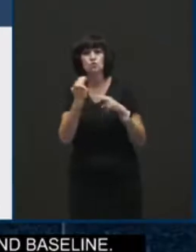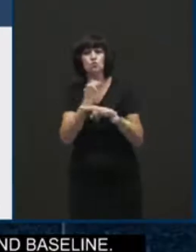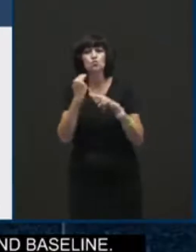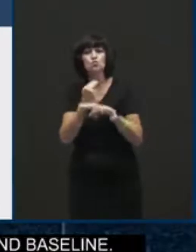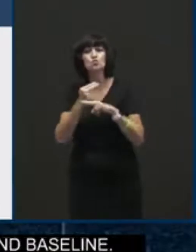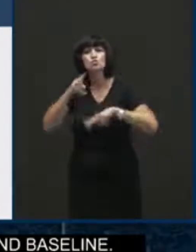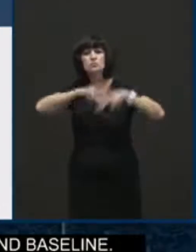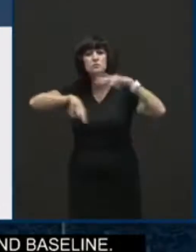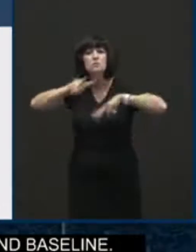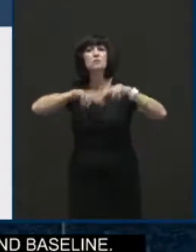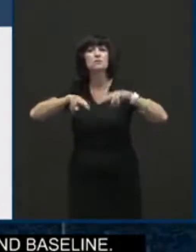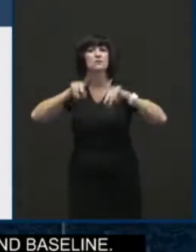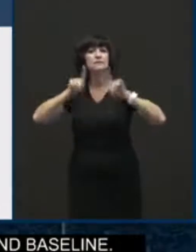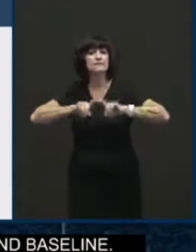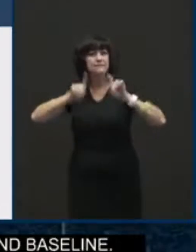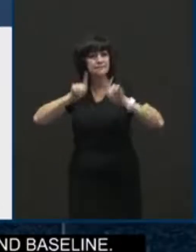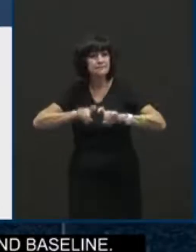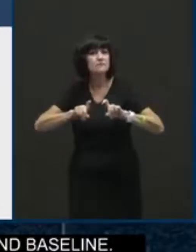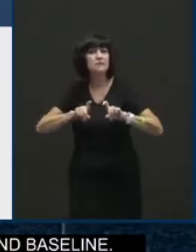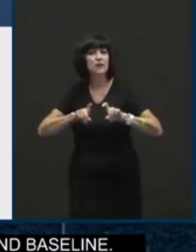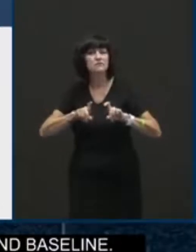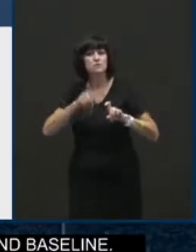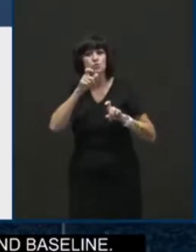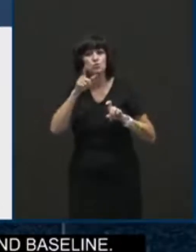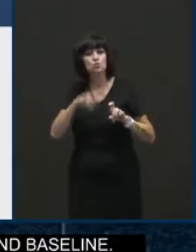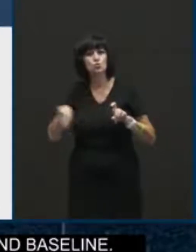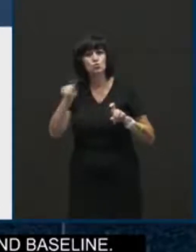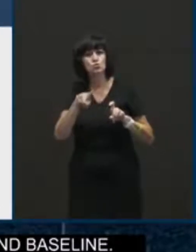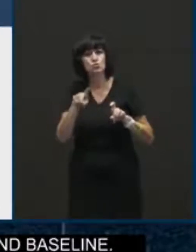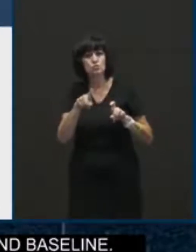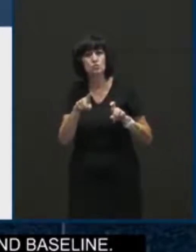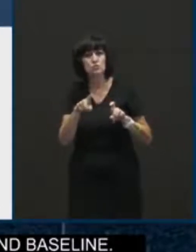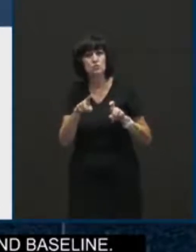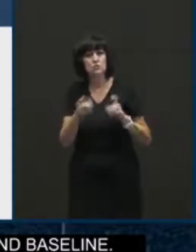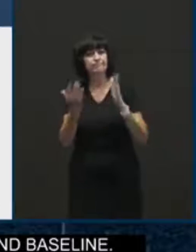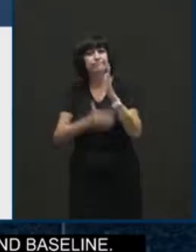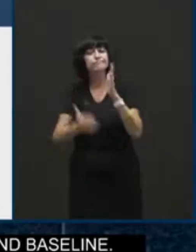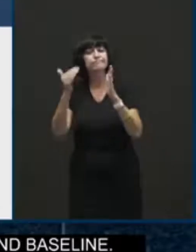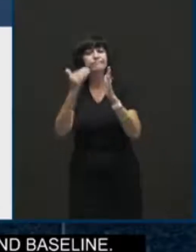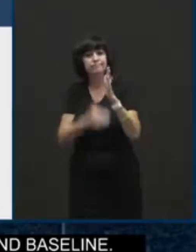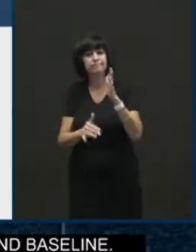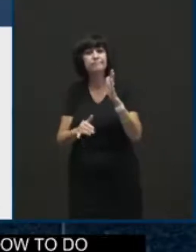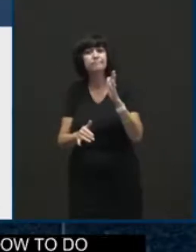there with students on a repetitive and almost automatic type